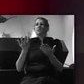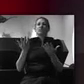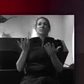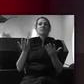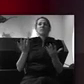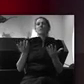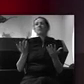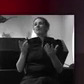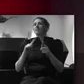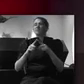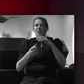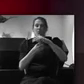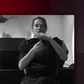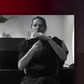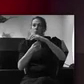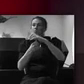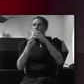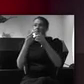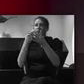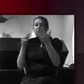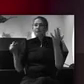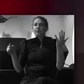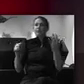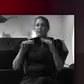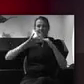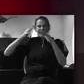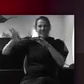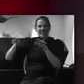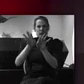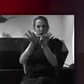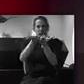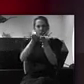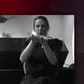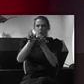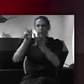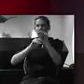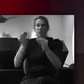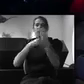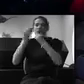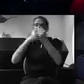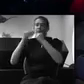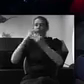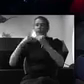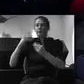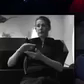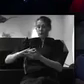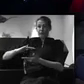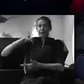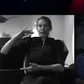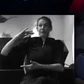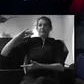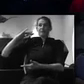Today, only 24% of our daily intake consists of fruits and vegetables. And the fruits